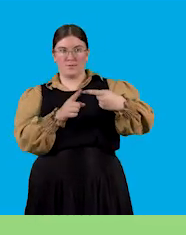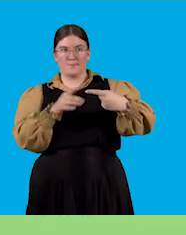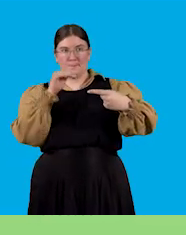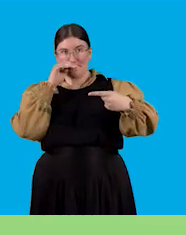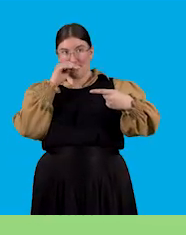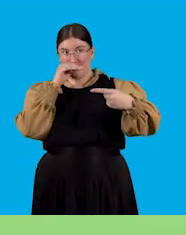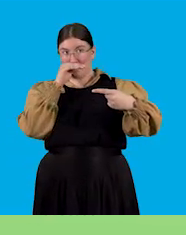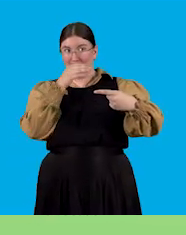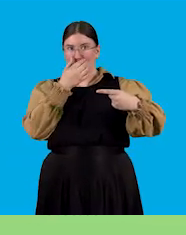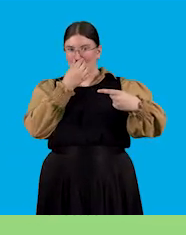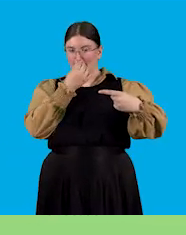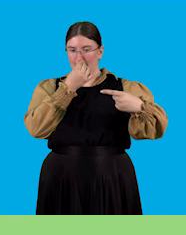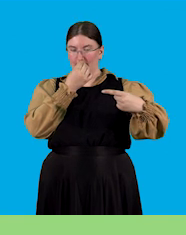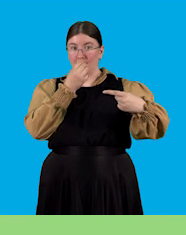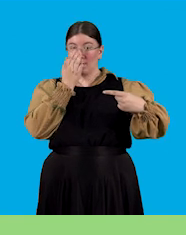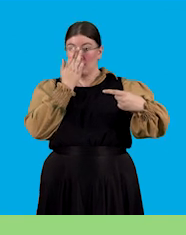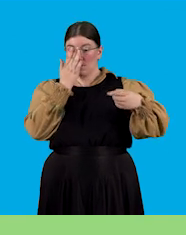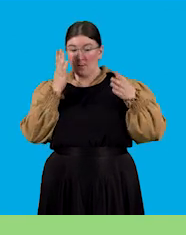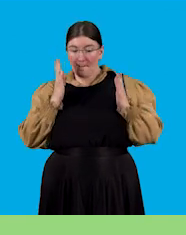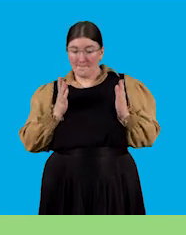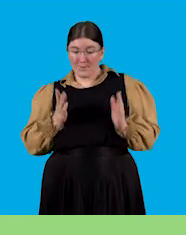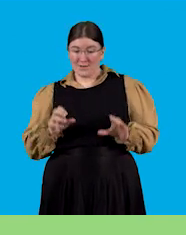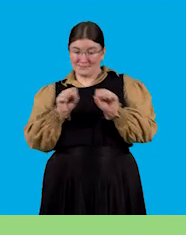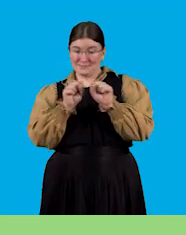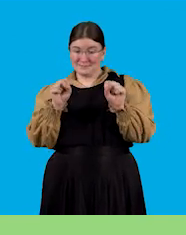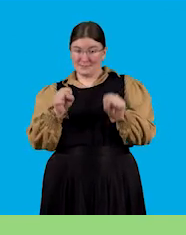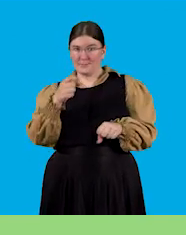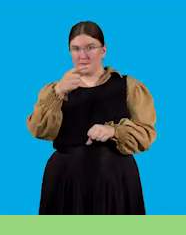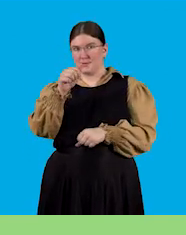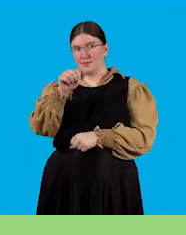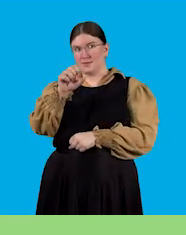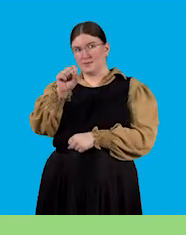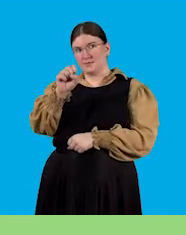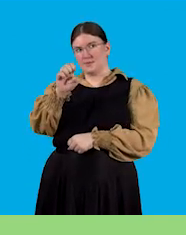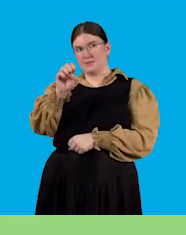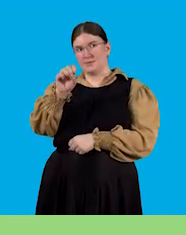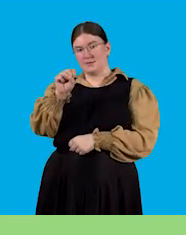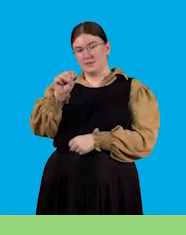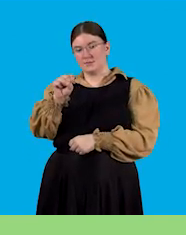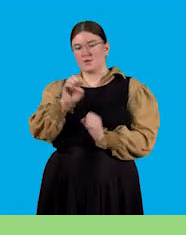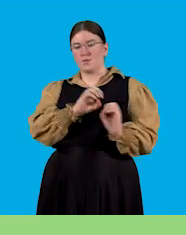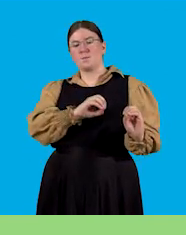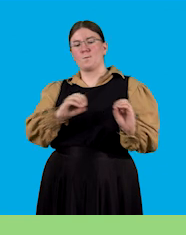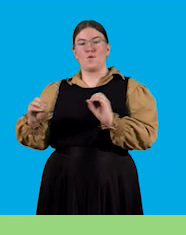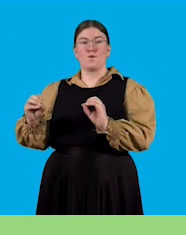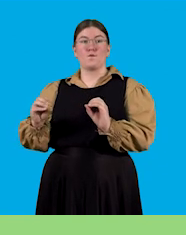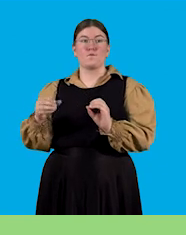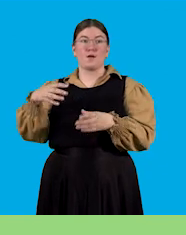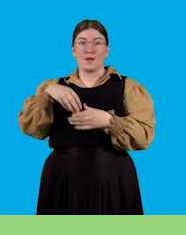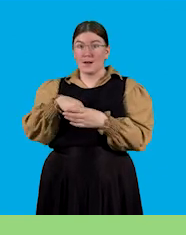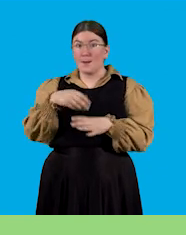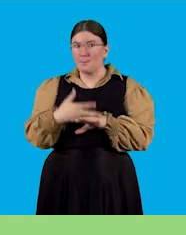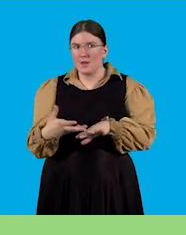Number 1, name the body system that transports gases in the blood to and from